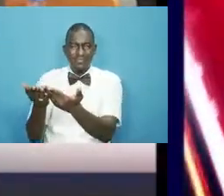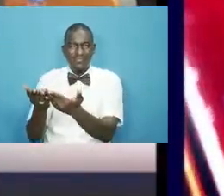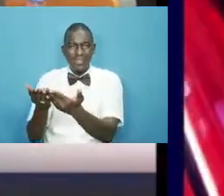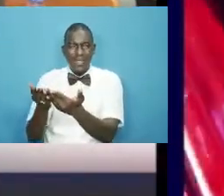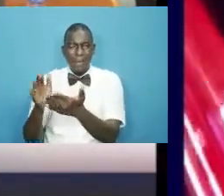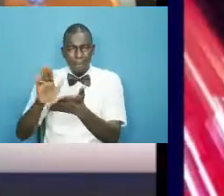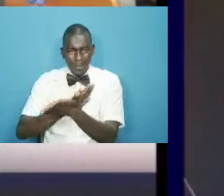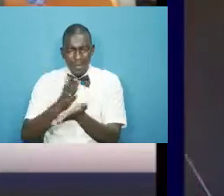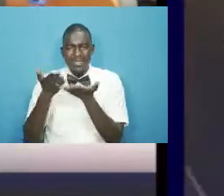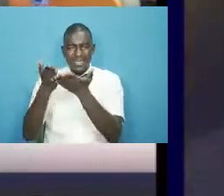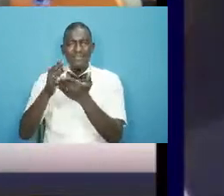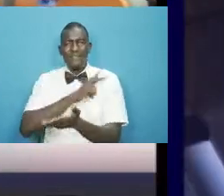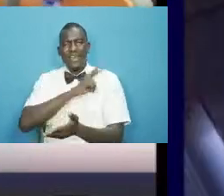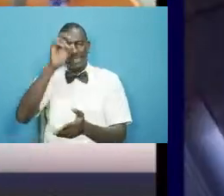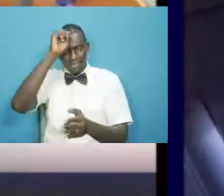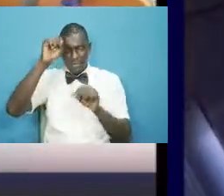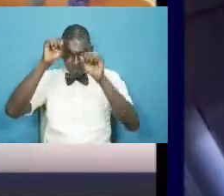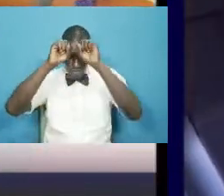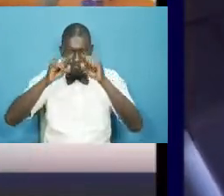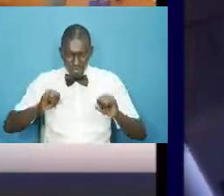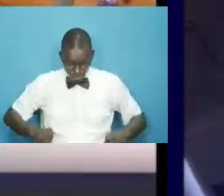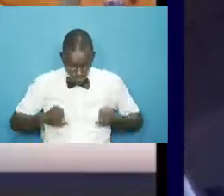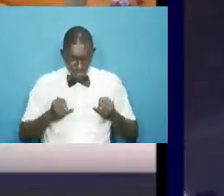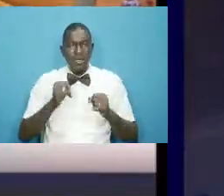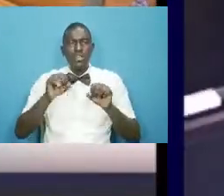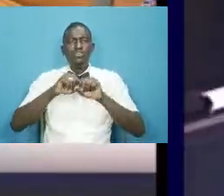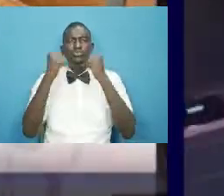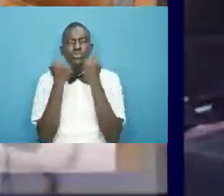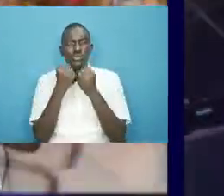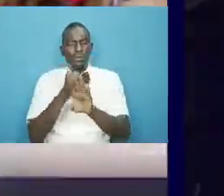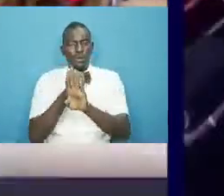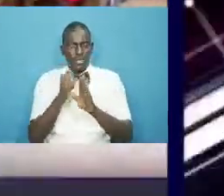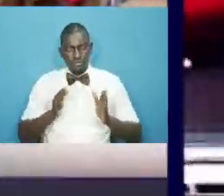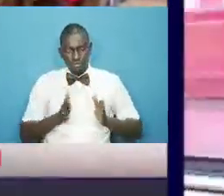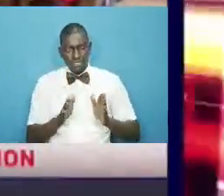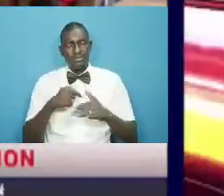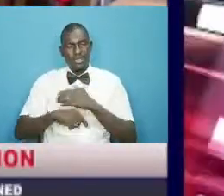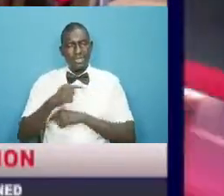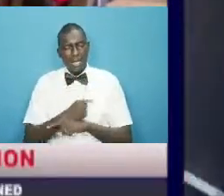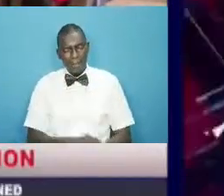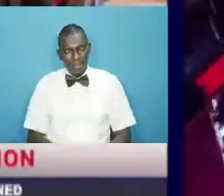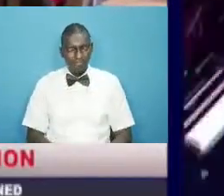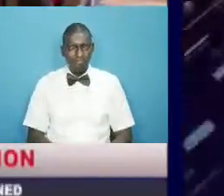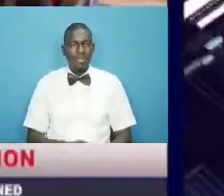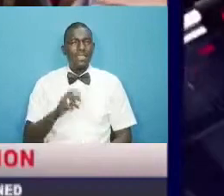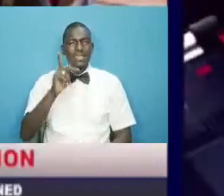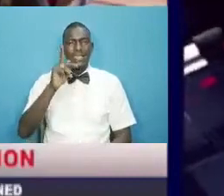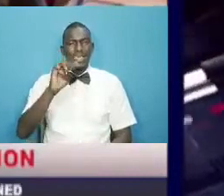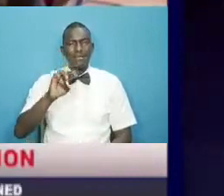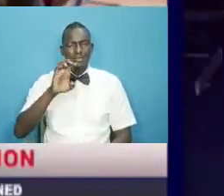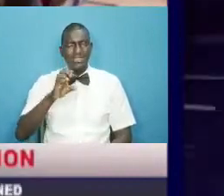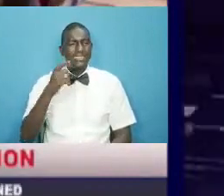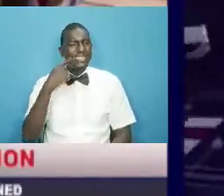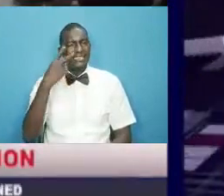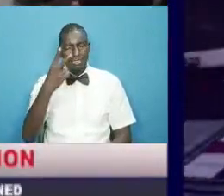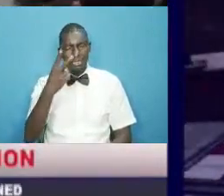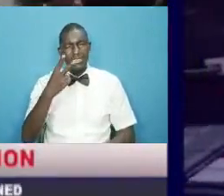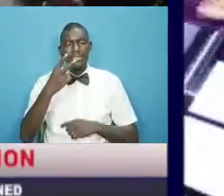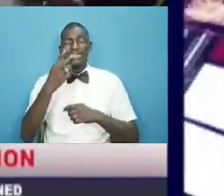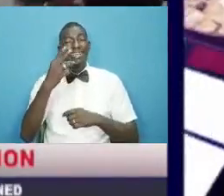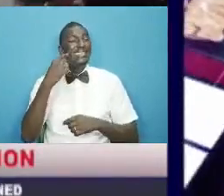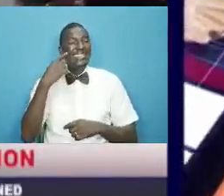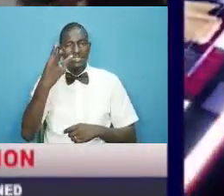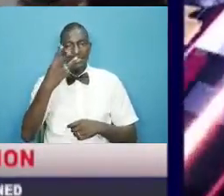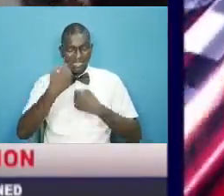President for government to implement an inclusive social protection system. In KMC, a 3-day training on strengthening access to